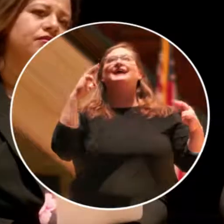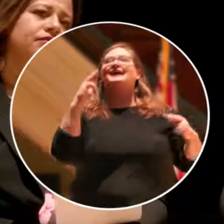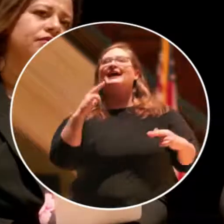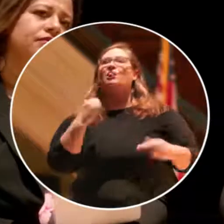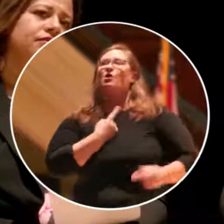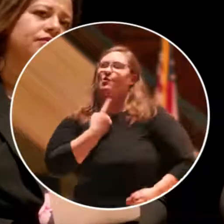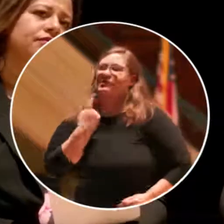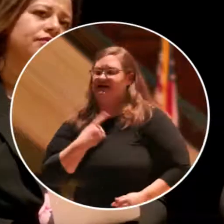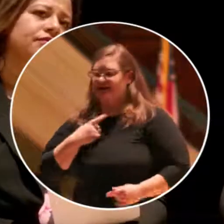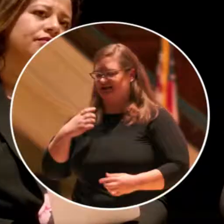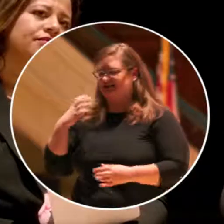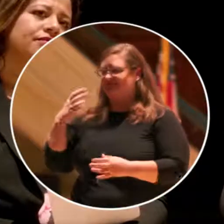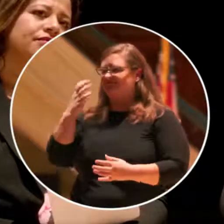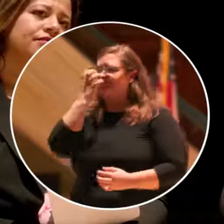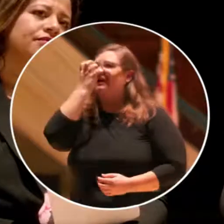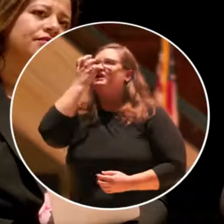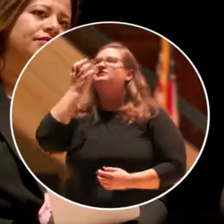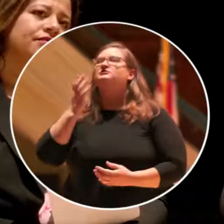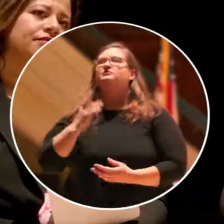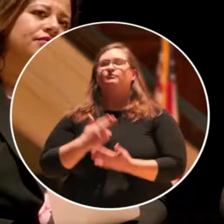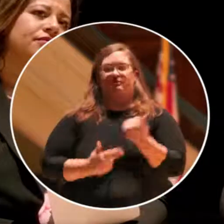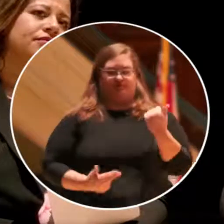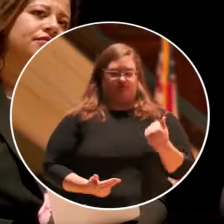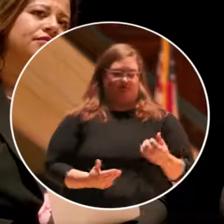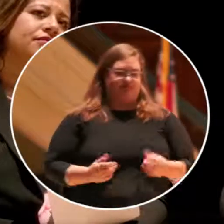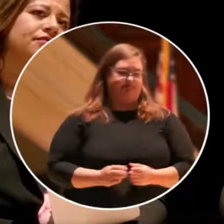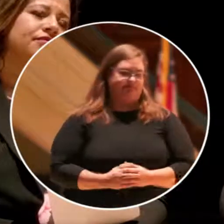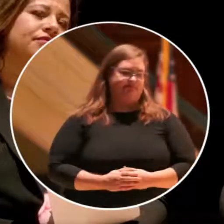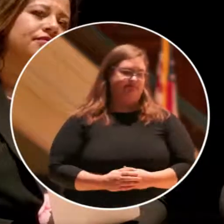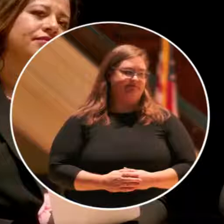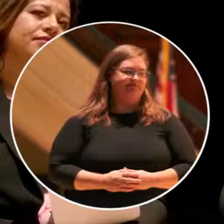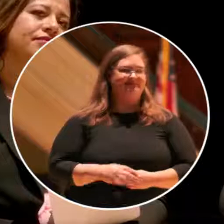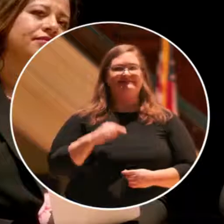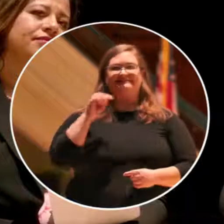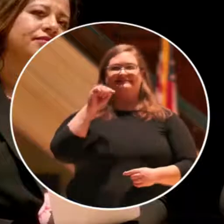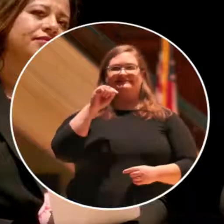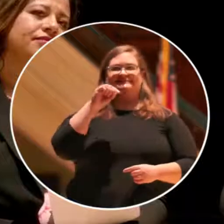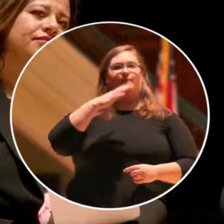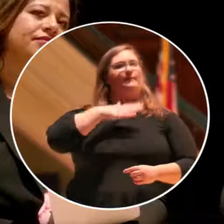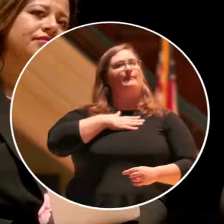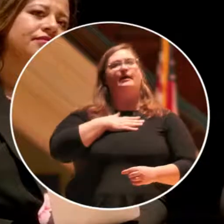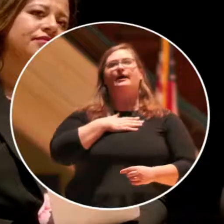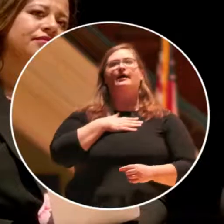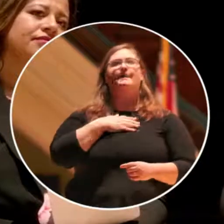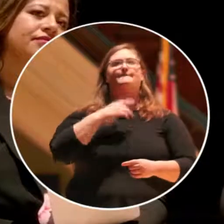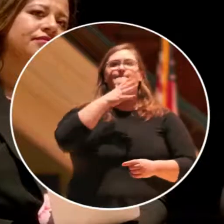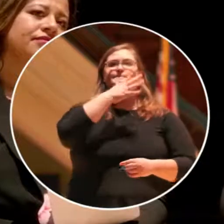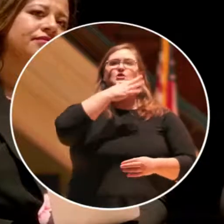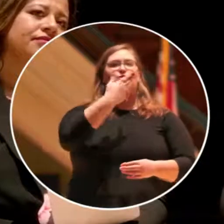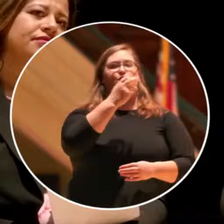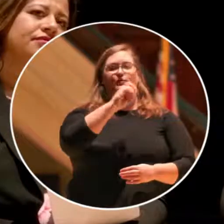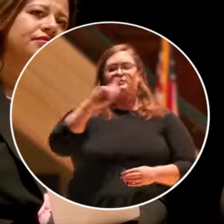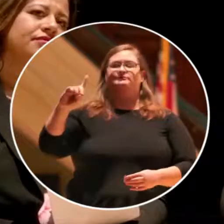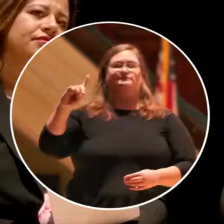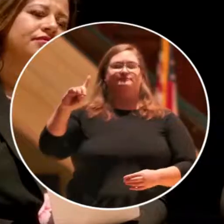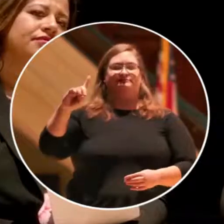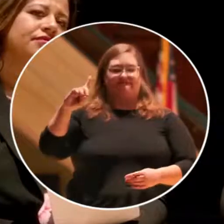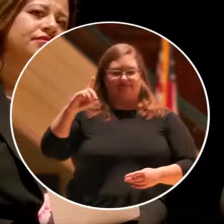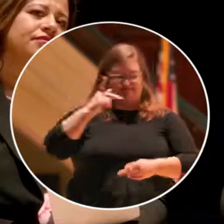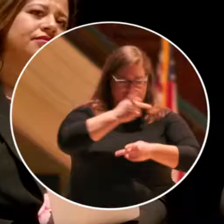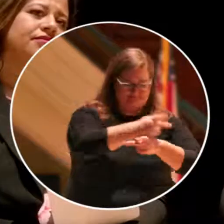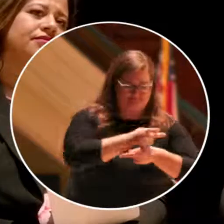Besides being a pet parent, this has been my ultimate motherhood. Tending to children,